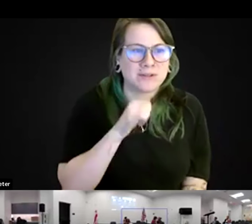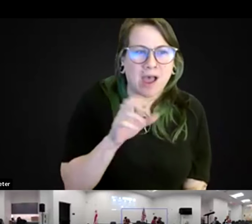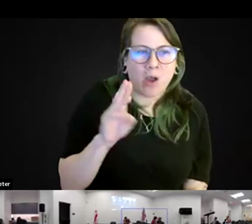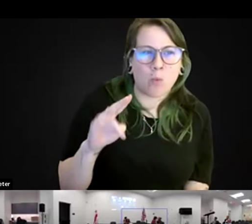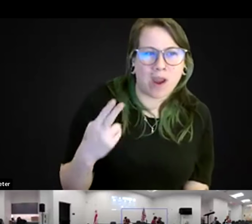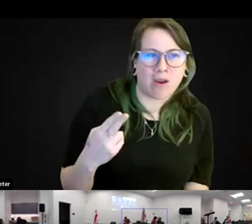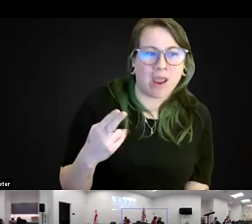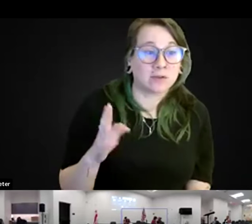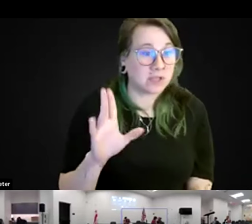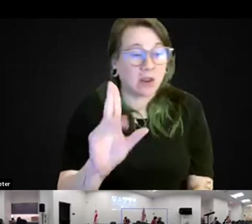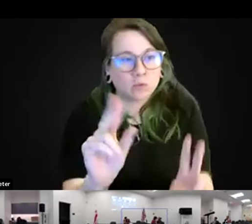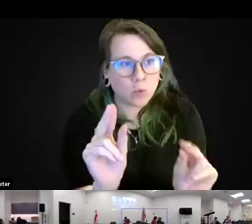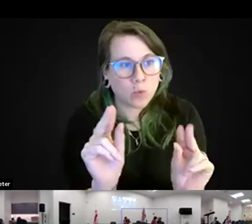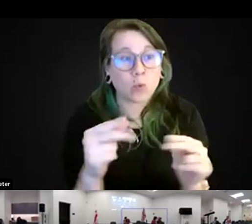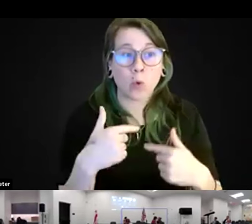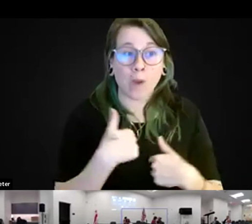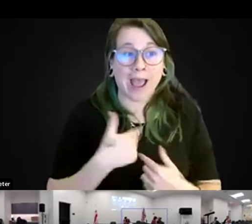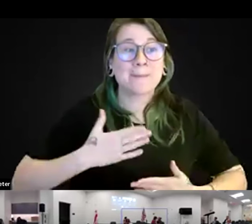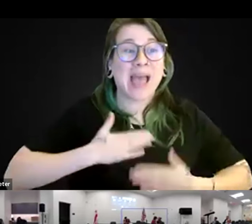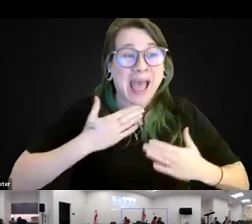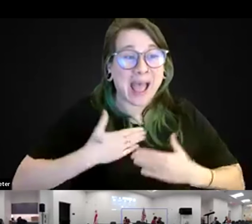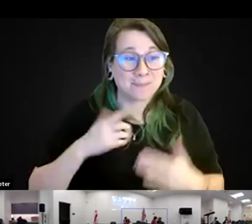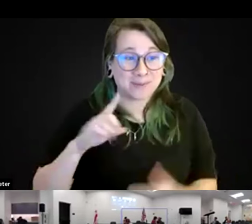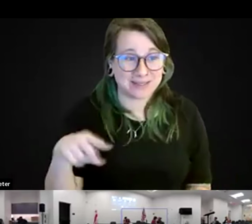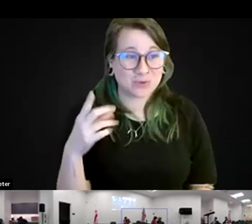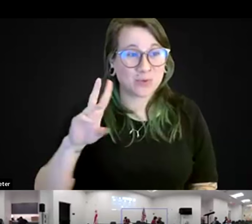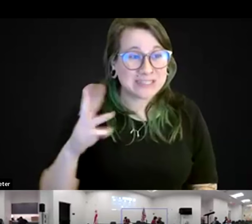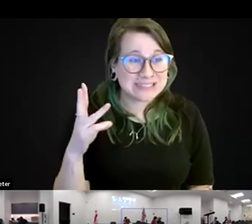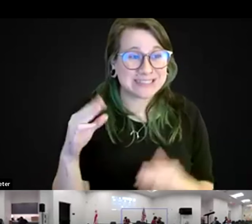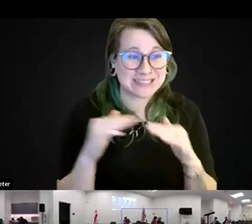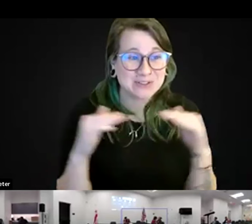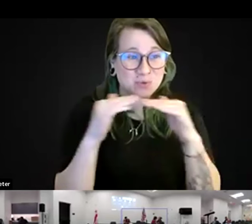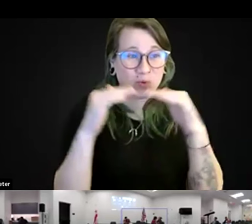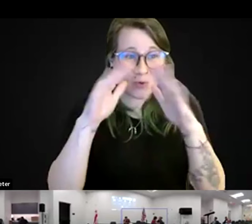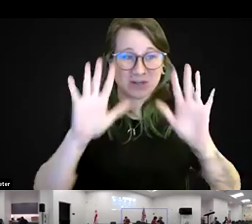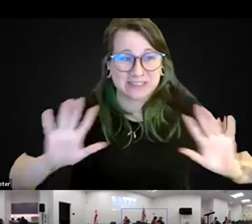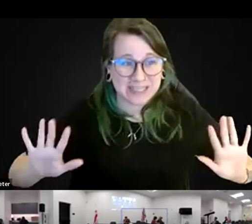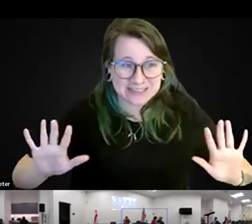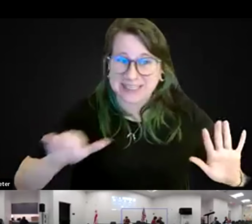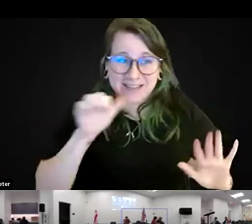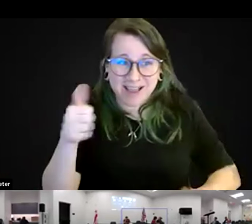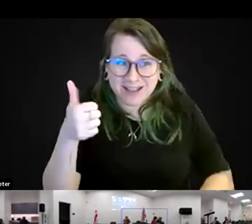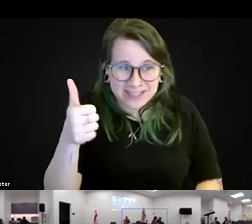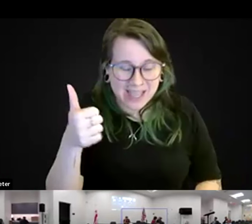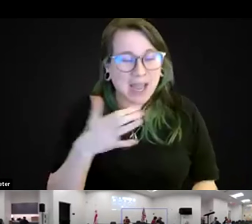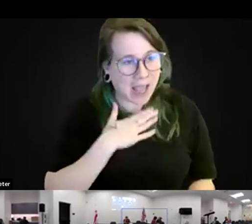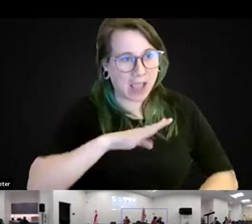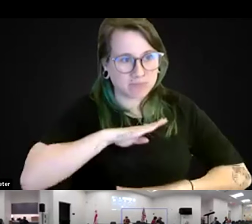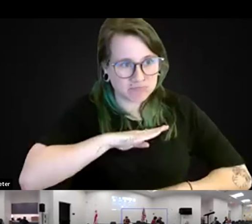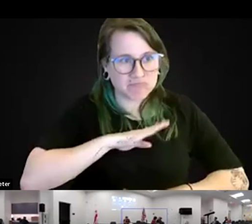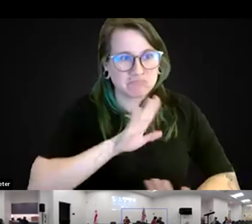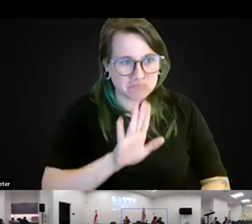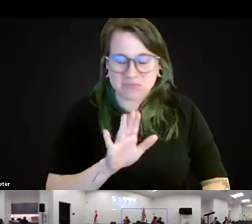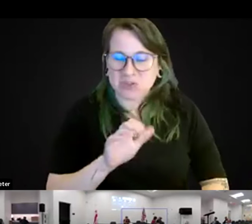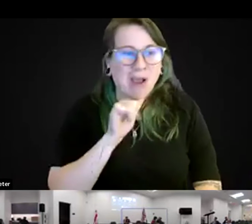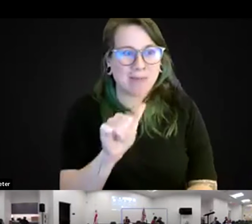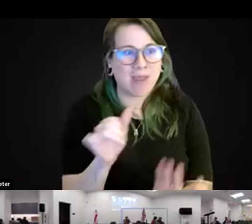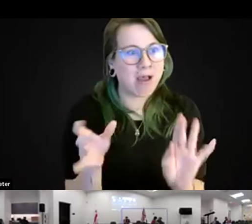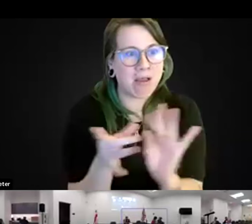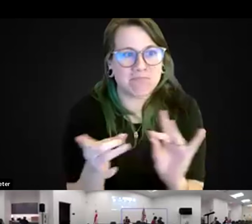Uh-huh. no, I'm glad it's six stories high, not 10. So Yes, ma'am. I